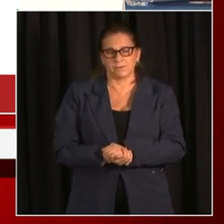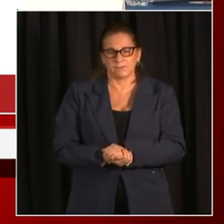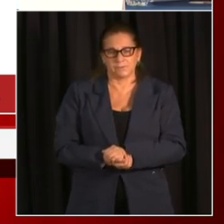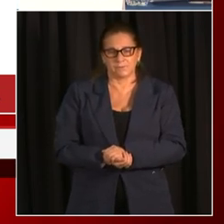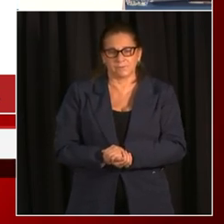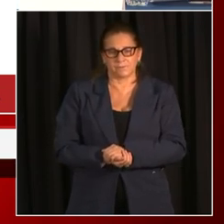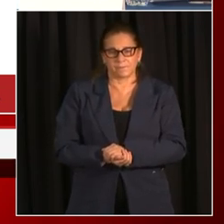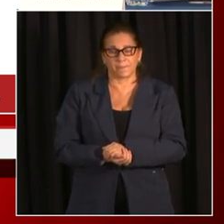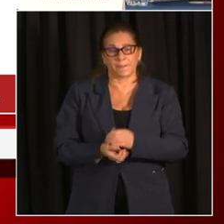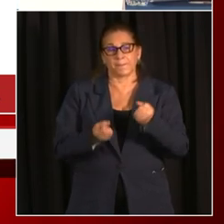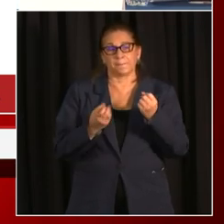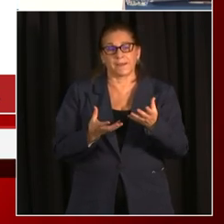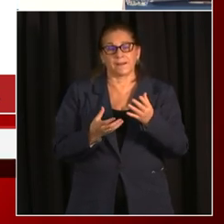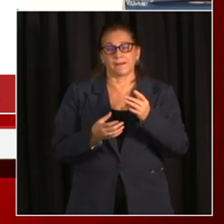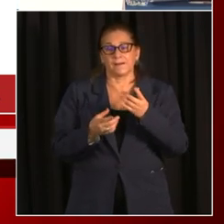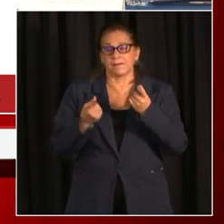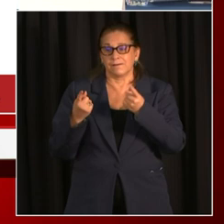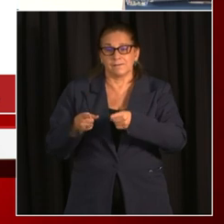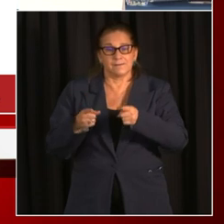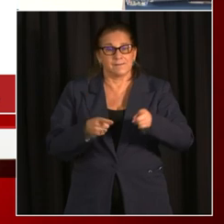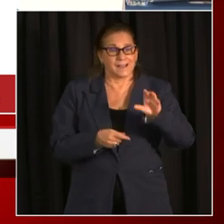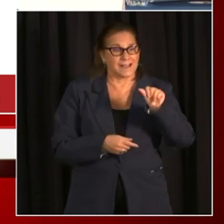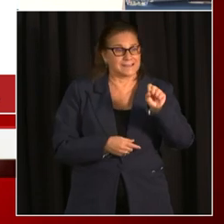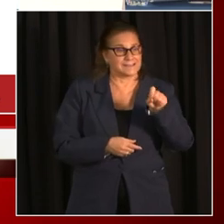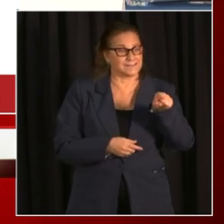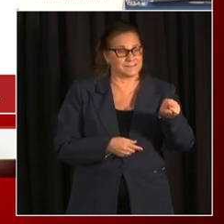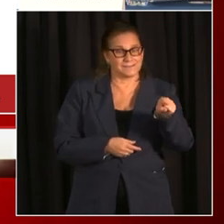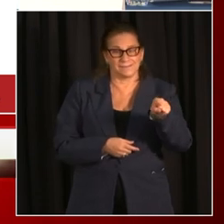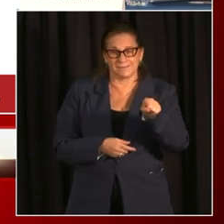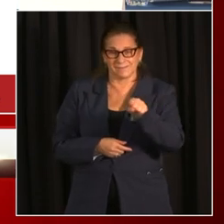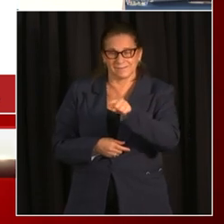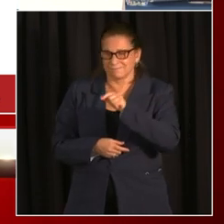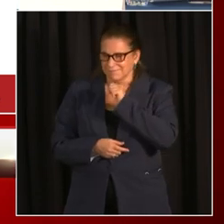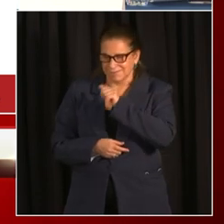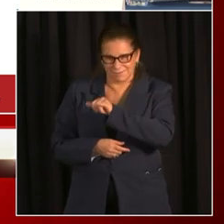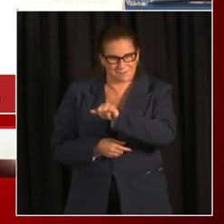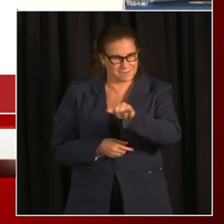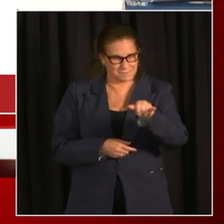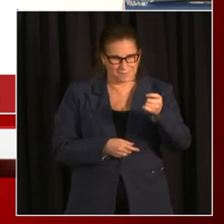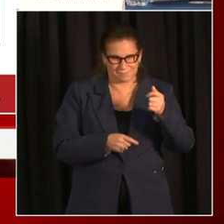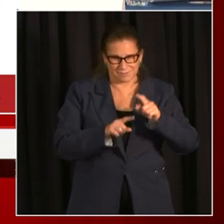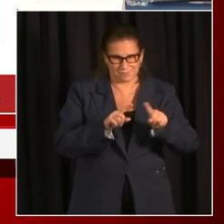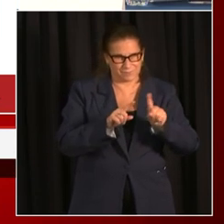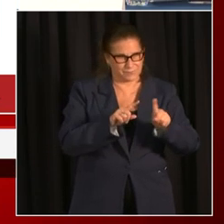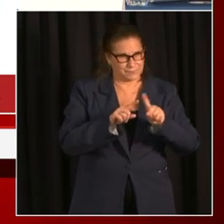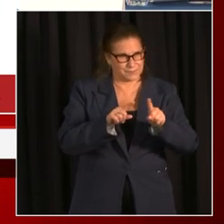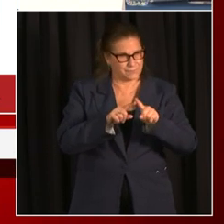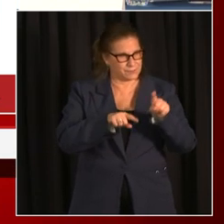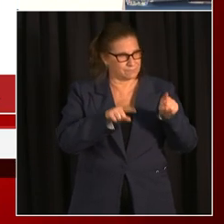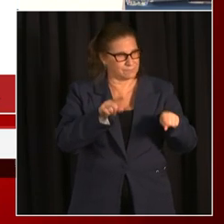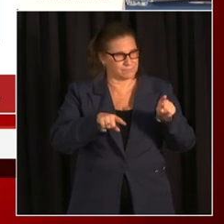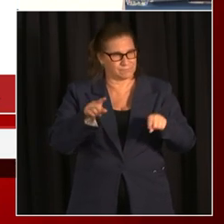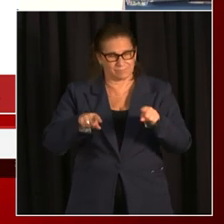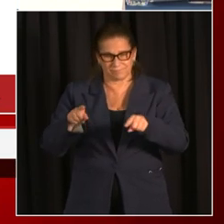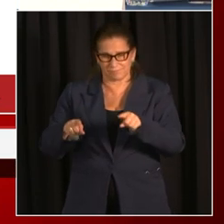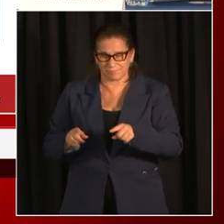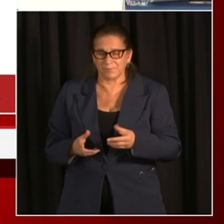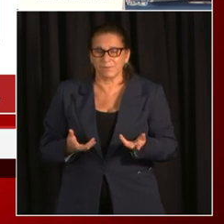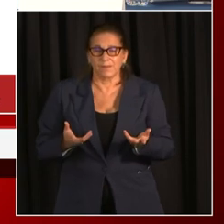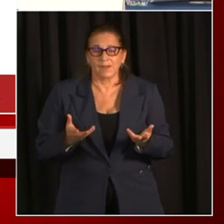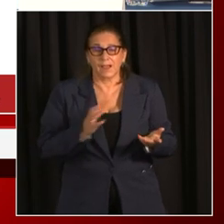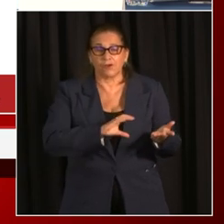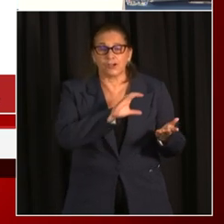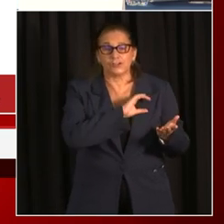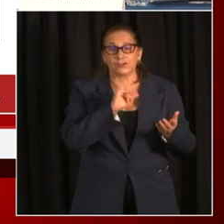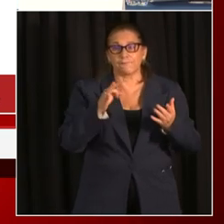other in the way that we would like to. On the next slide, when we look at characteristics of large events, again, I've